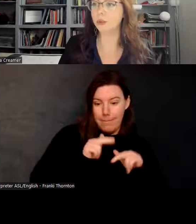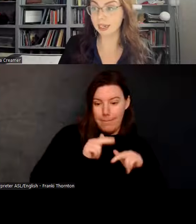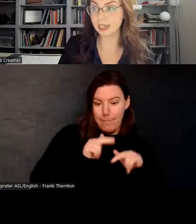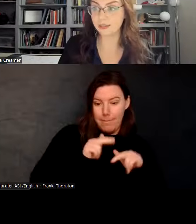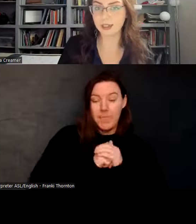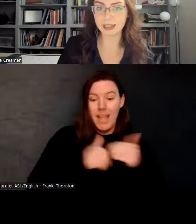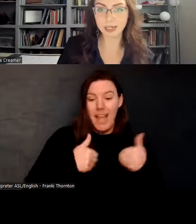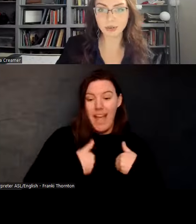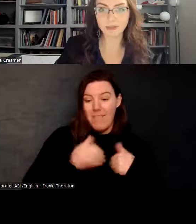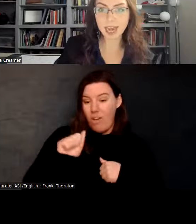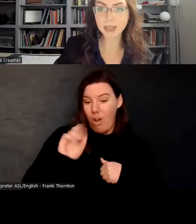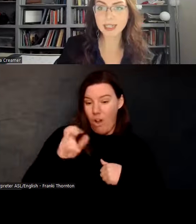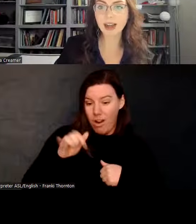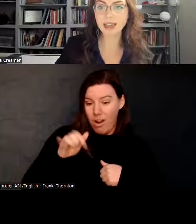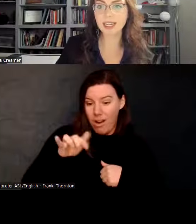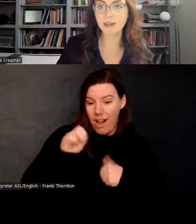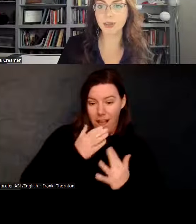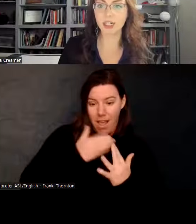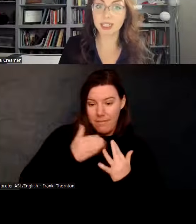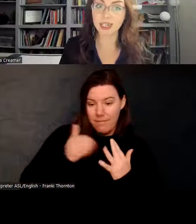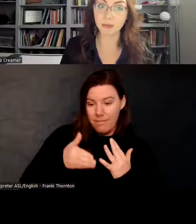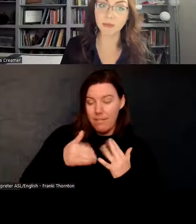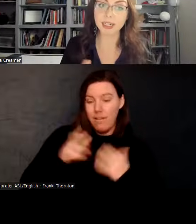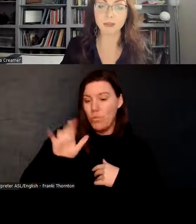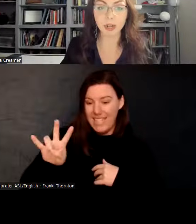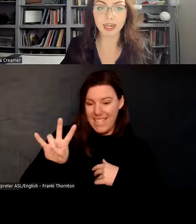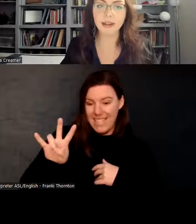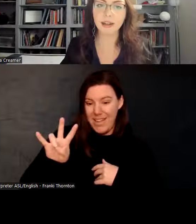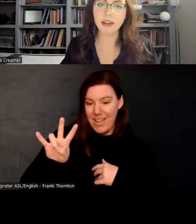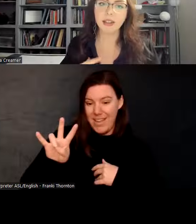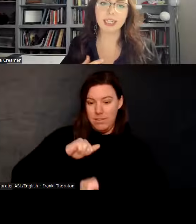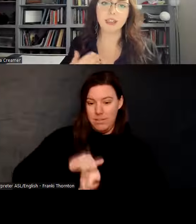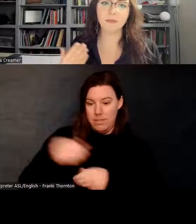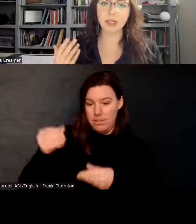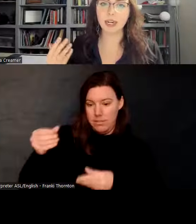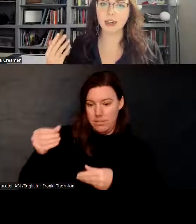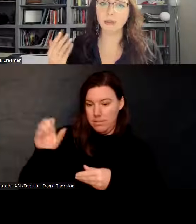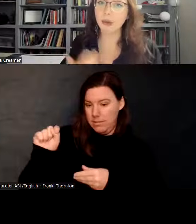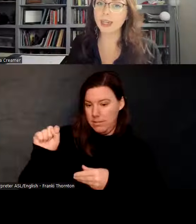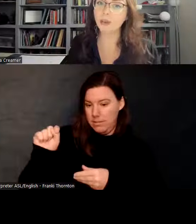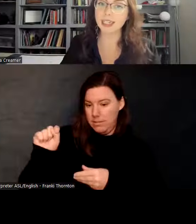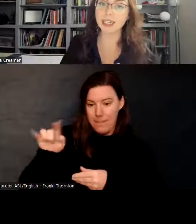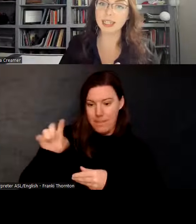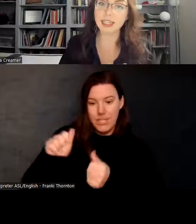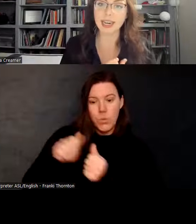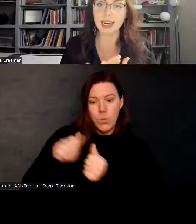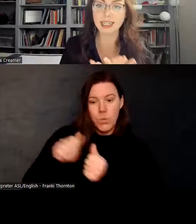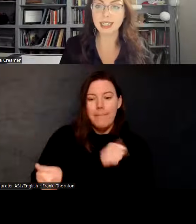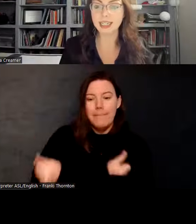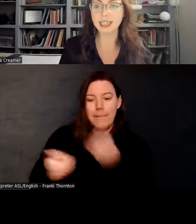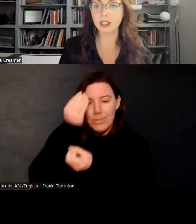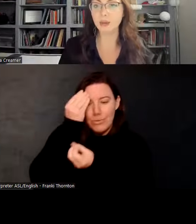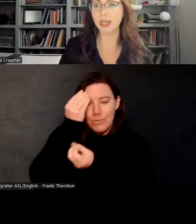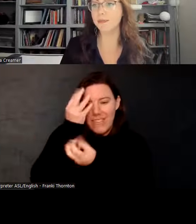of 27 administrative tablets, the contents of which detailed movements of grain, lists of personnel employed at the residence, and